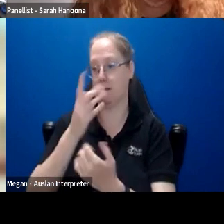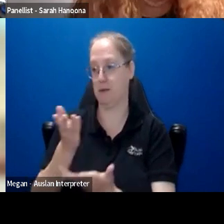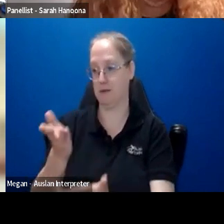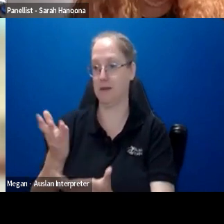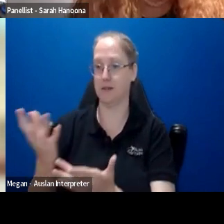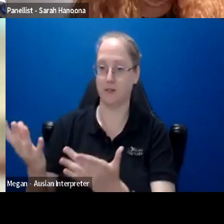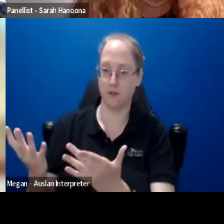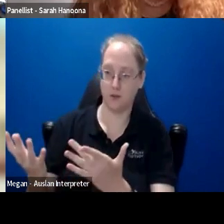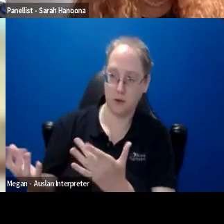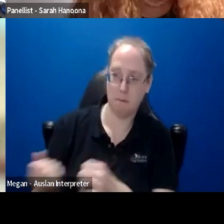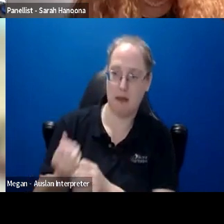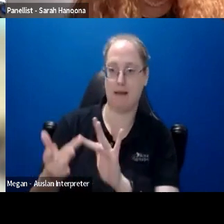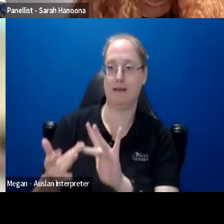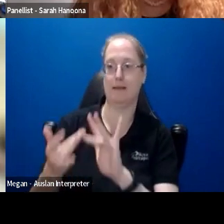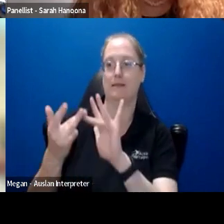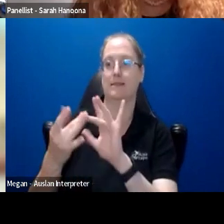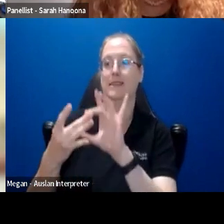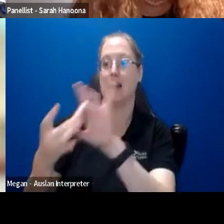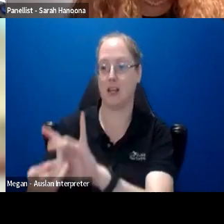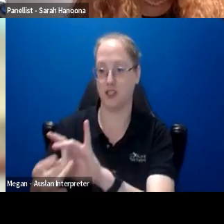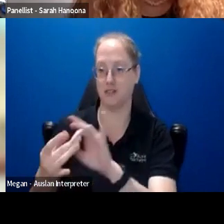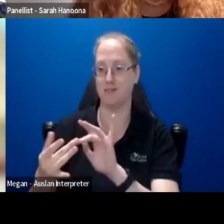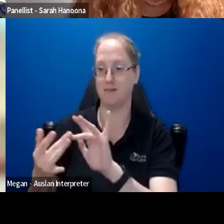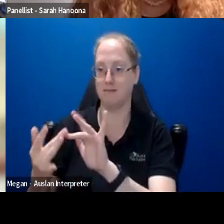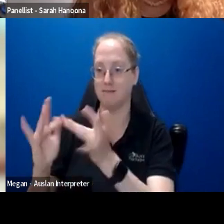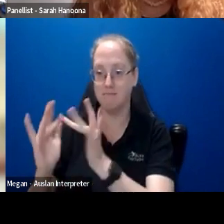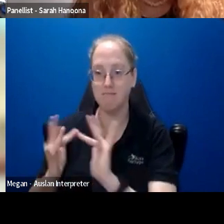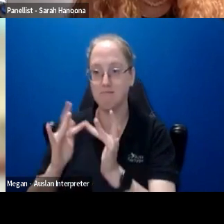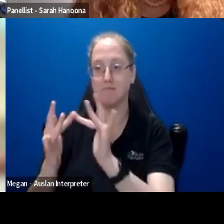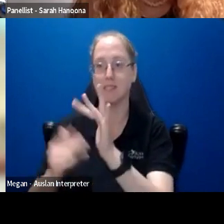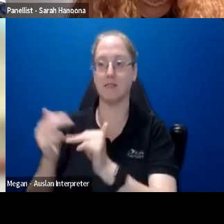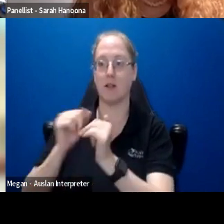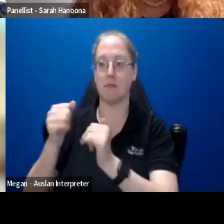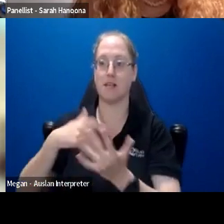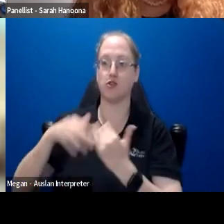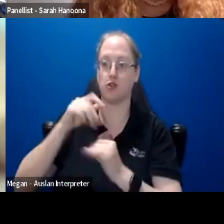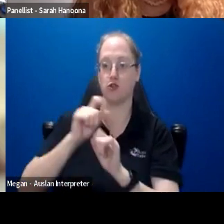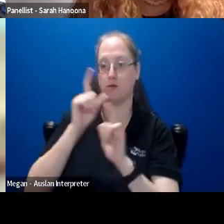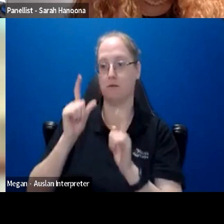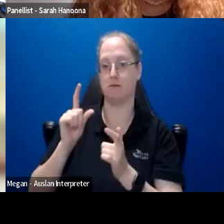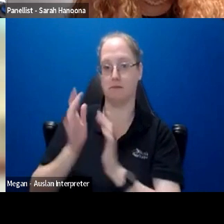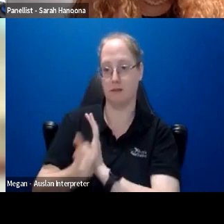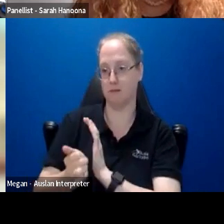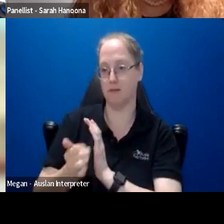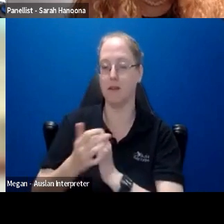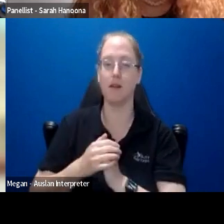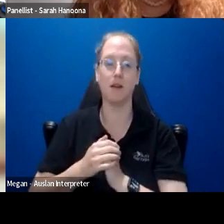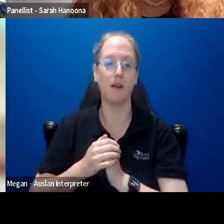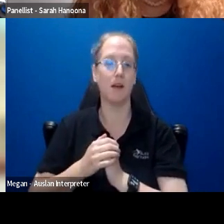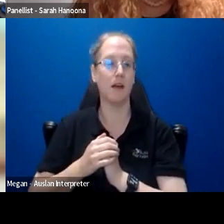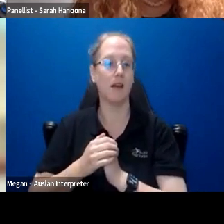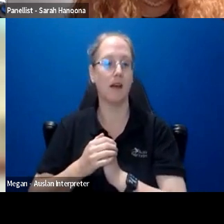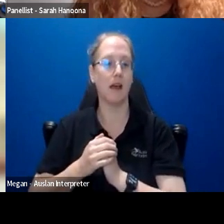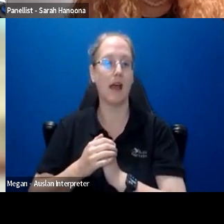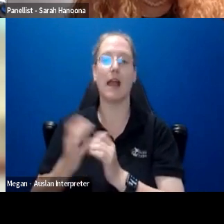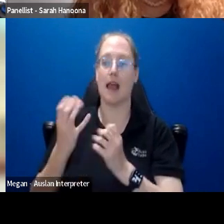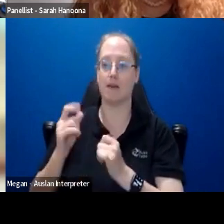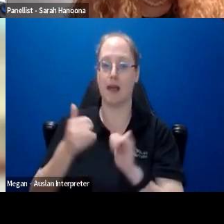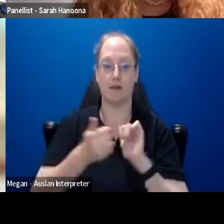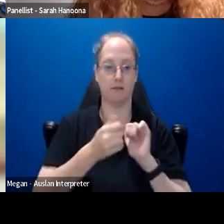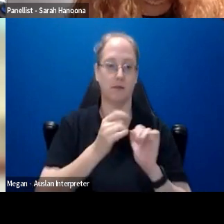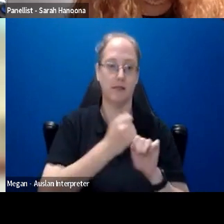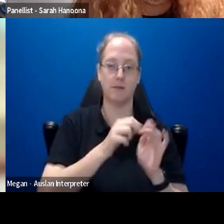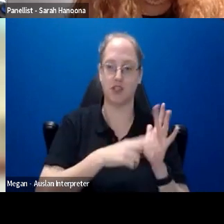get connected and build their social capital. And I think, as Gina said, it's around having those strong partnerships